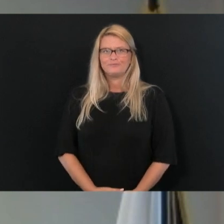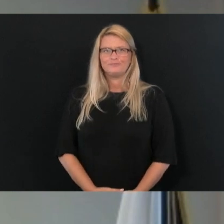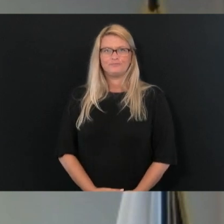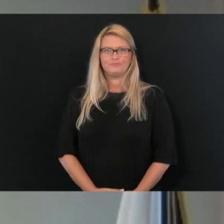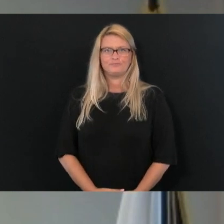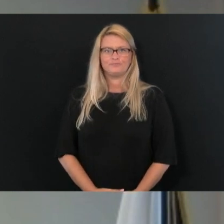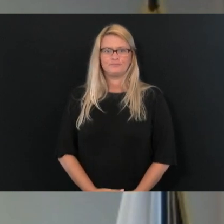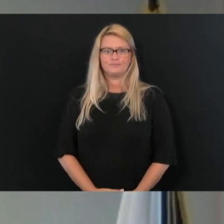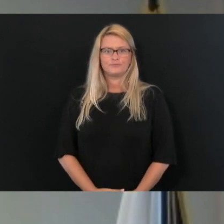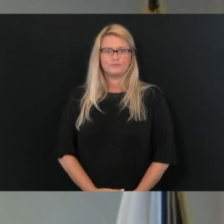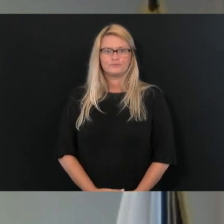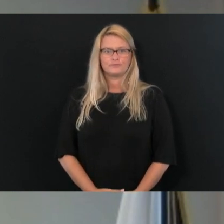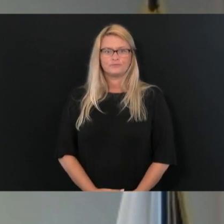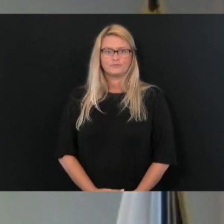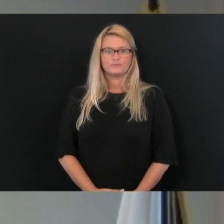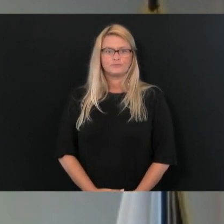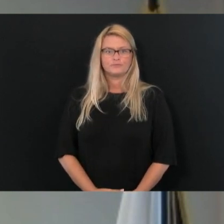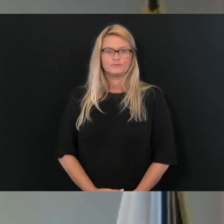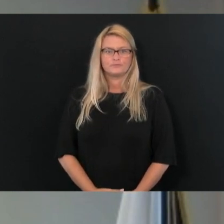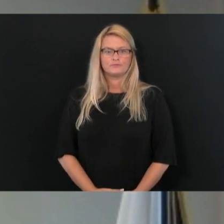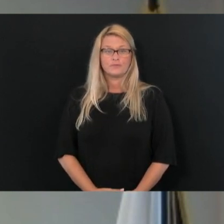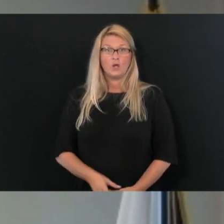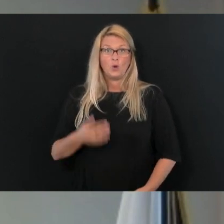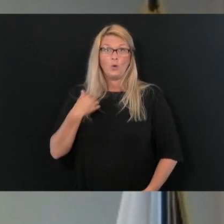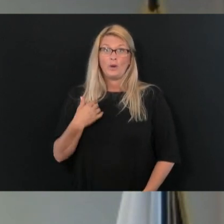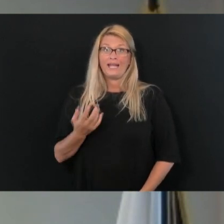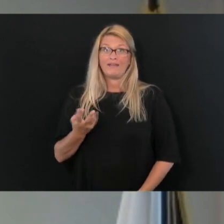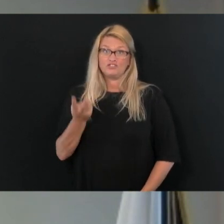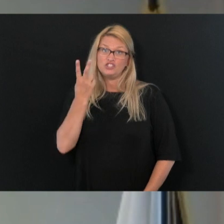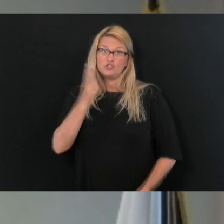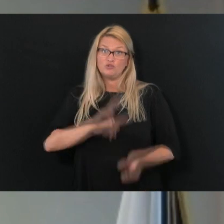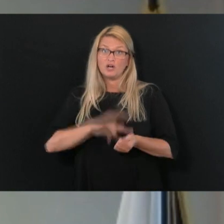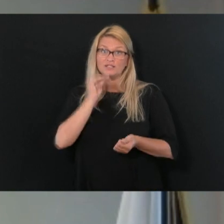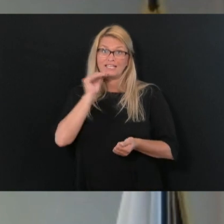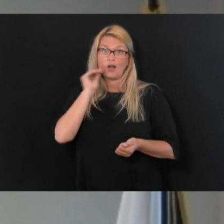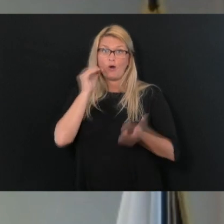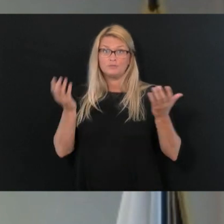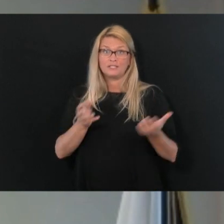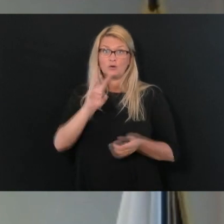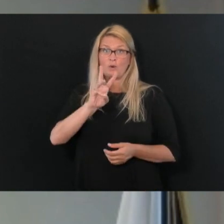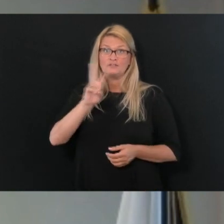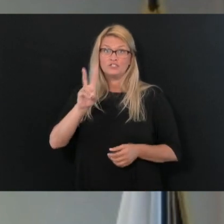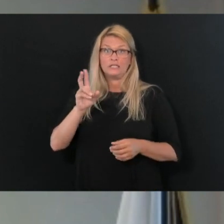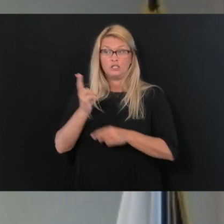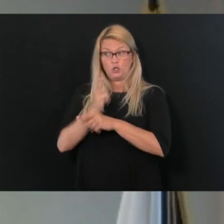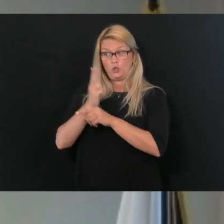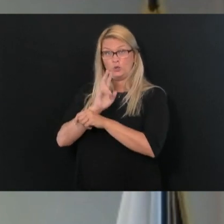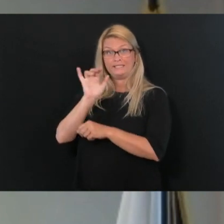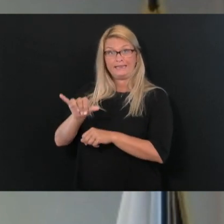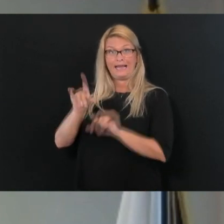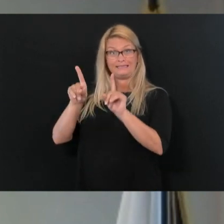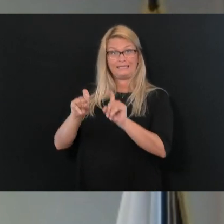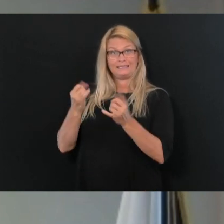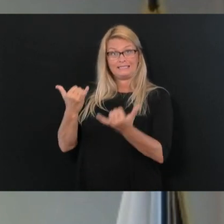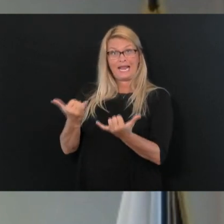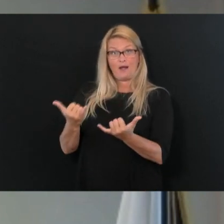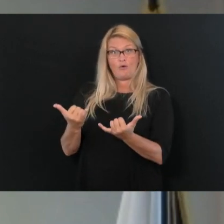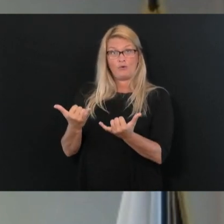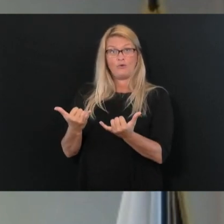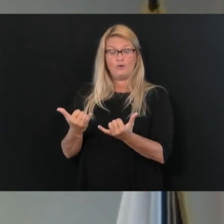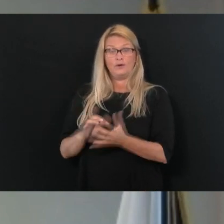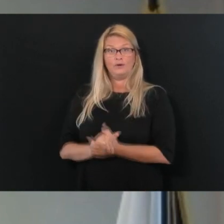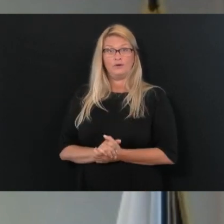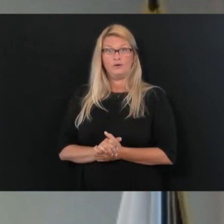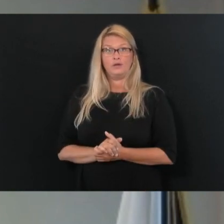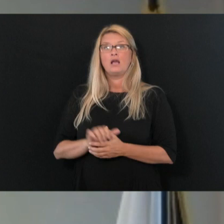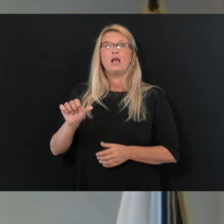We did learn yesterday that we have 2 nursing homes in West Virginia that have received those tests, and that